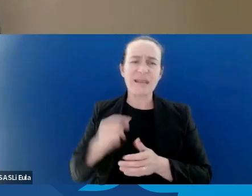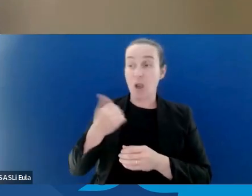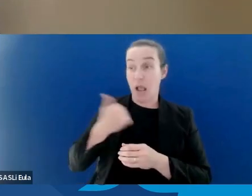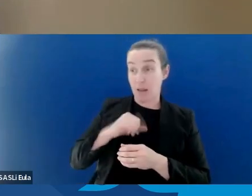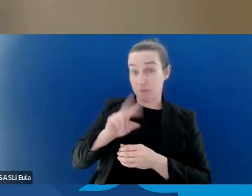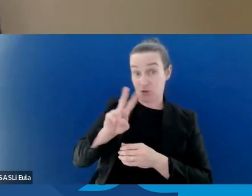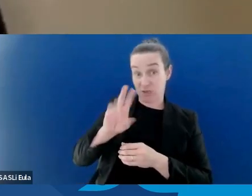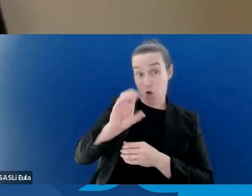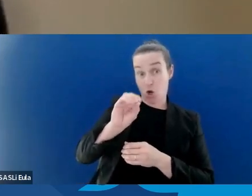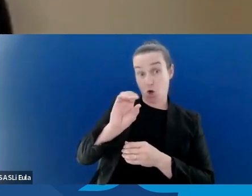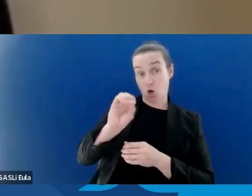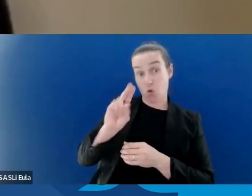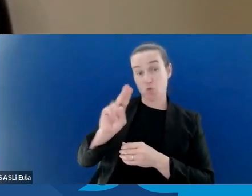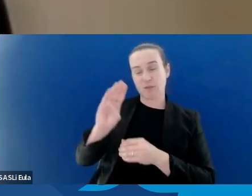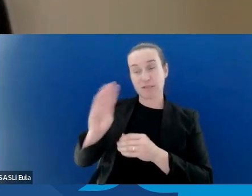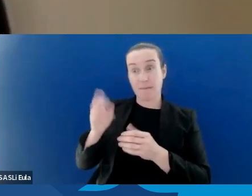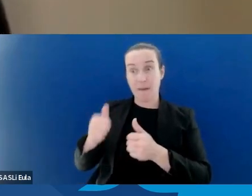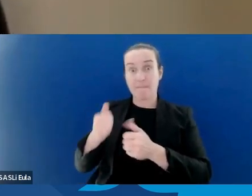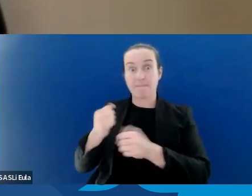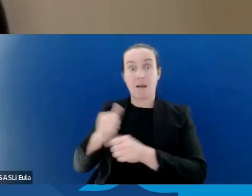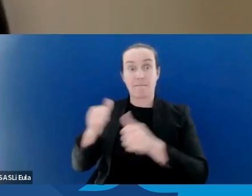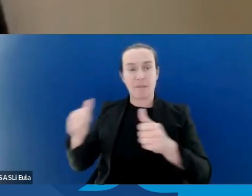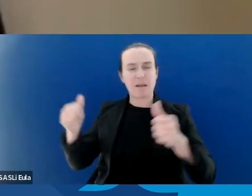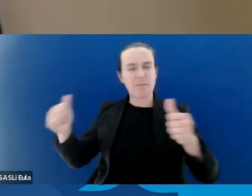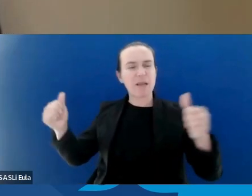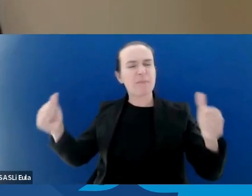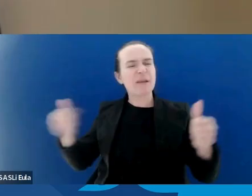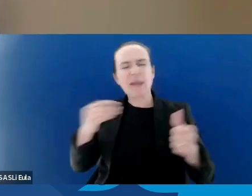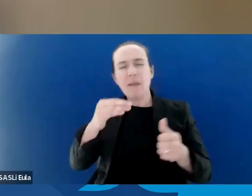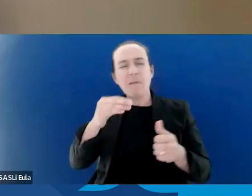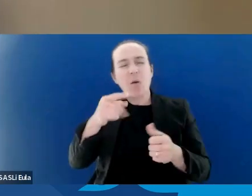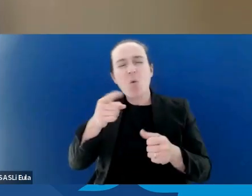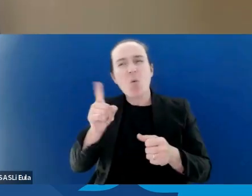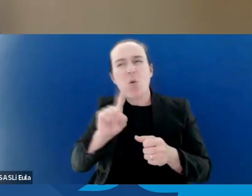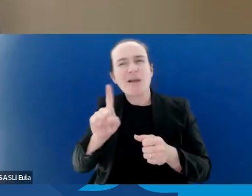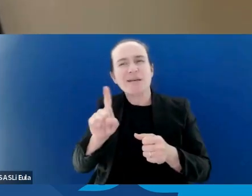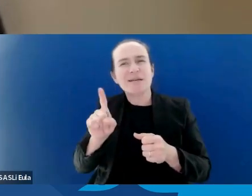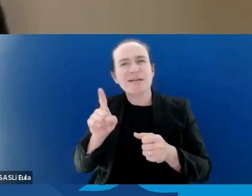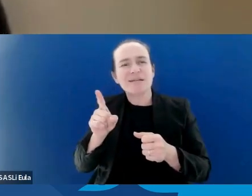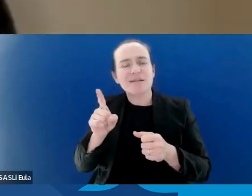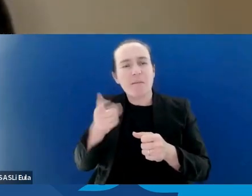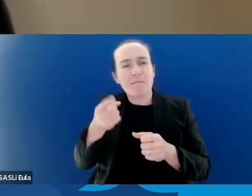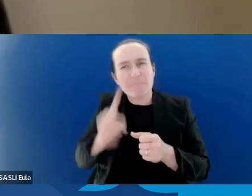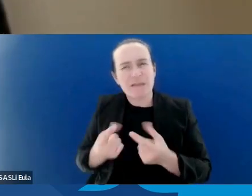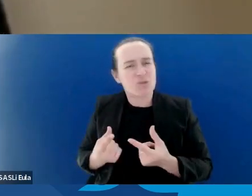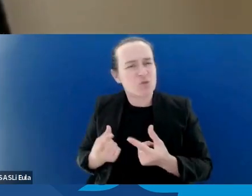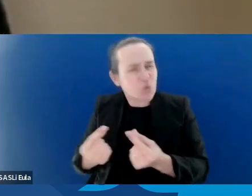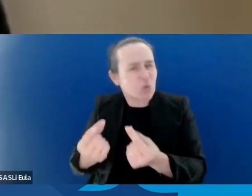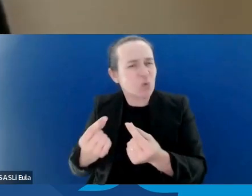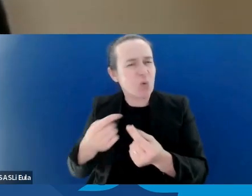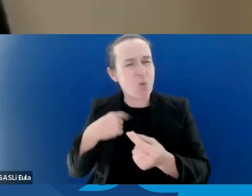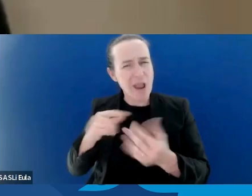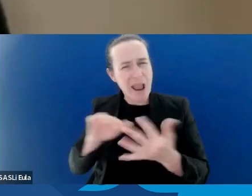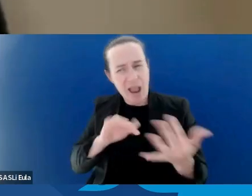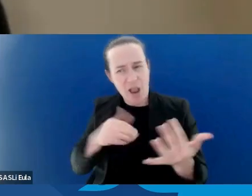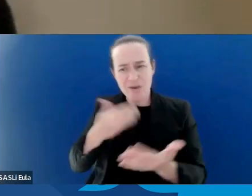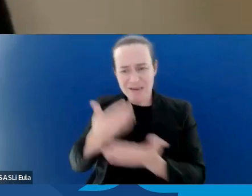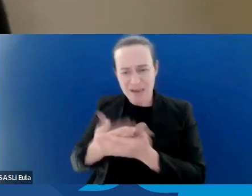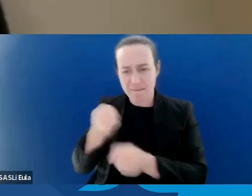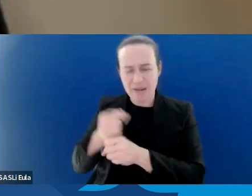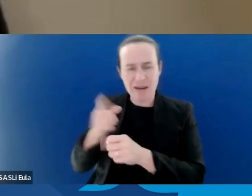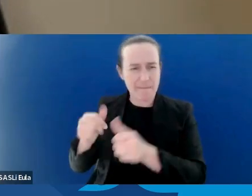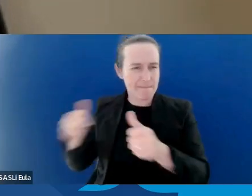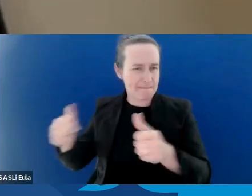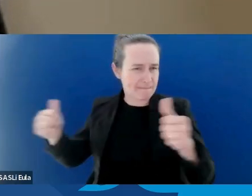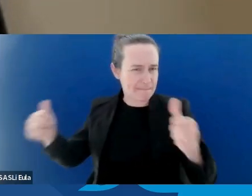within other municipalities? We know this is possible. We know that can happen. But what would it take for that to happen? And then